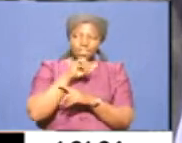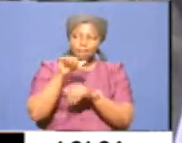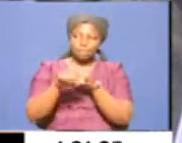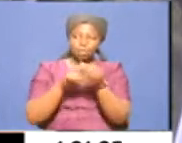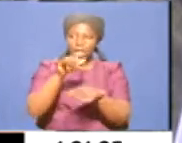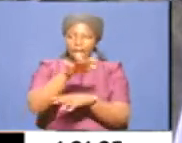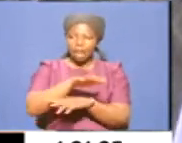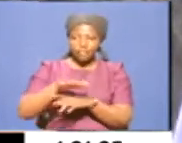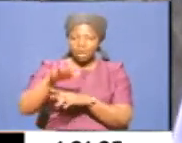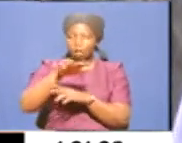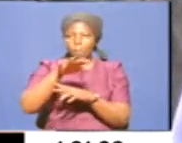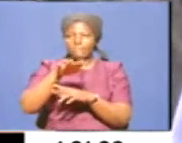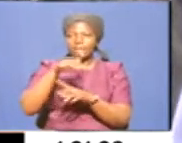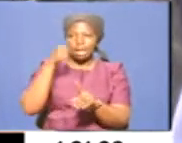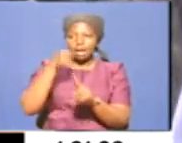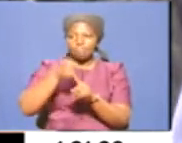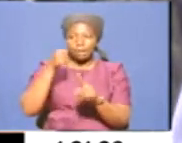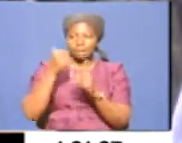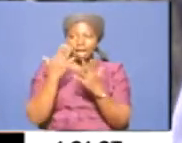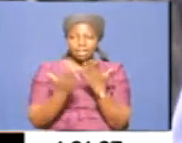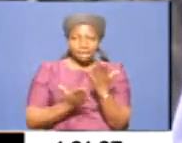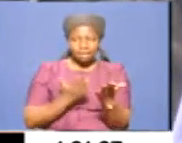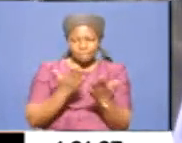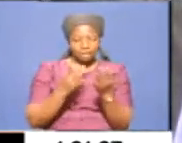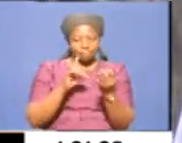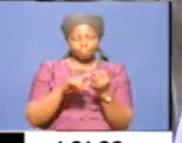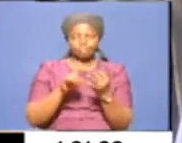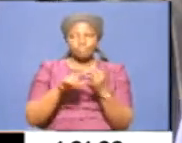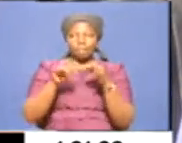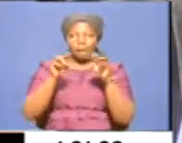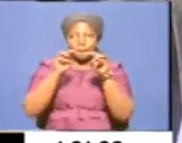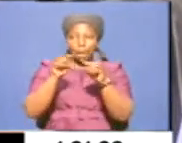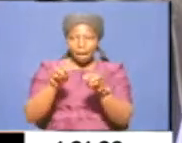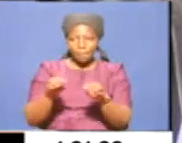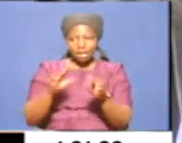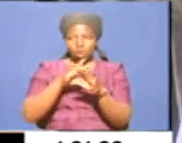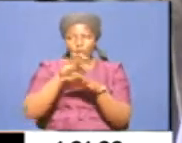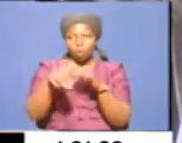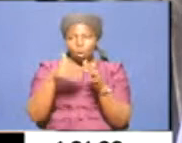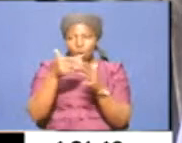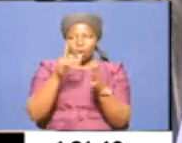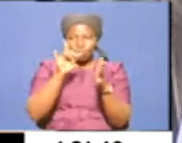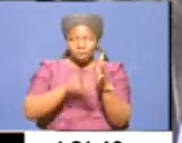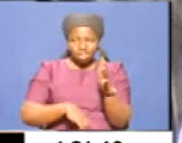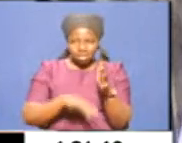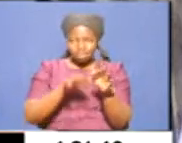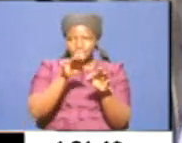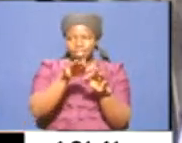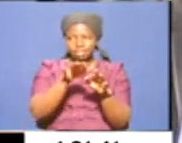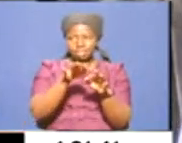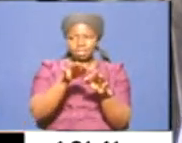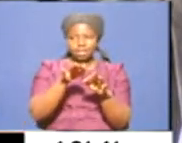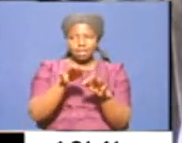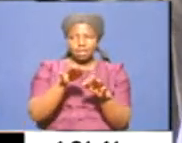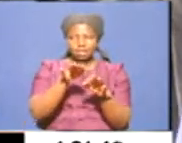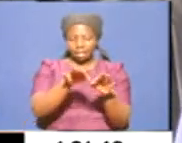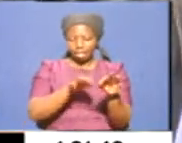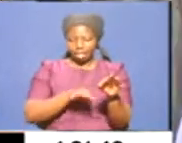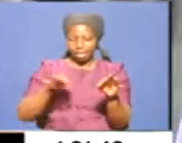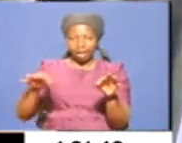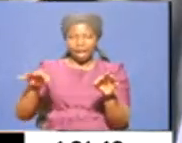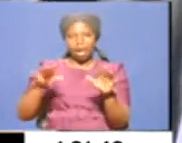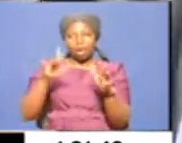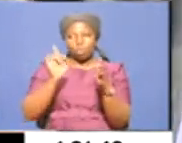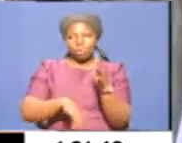the feasibility study and the mapping. What acreage or the entire size of the project? They